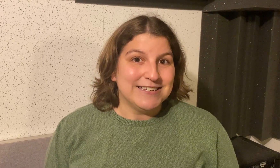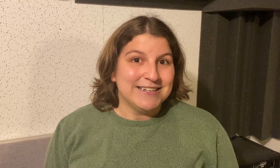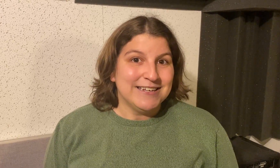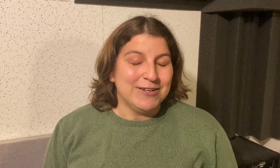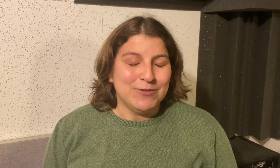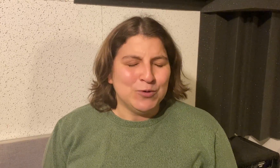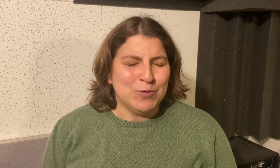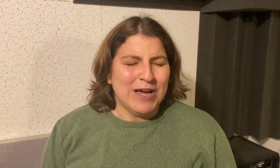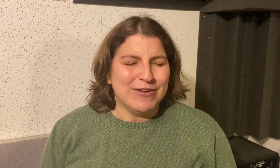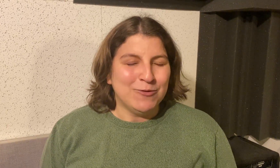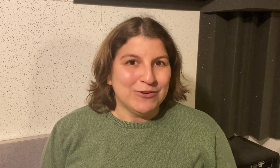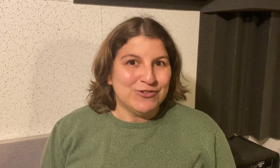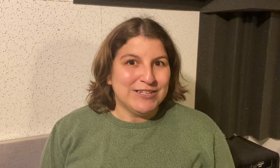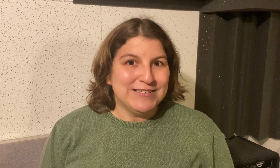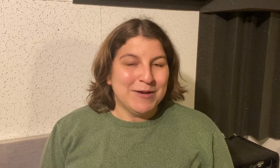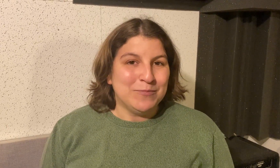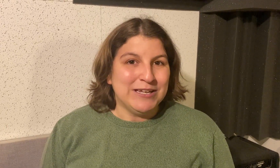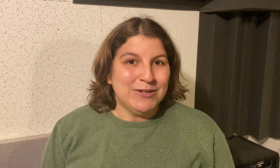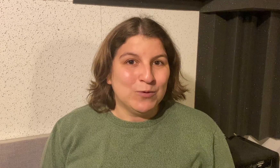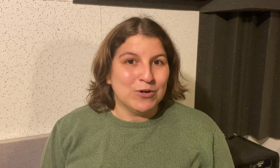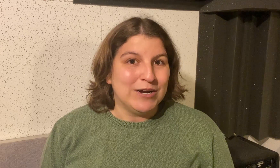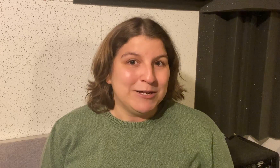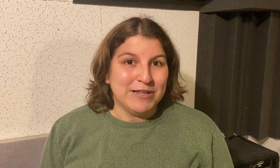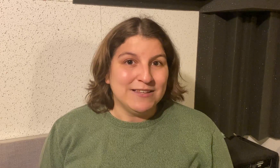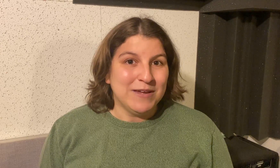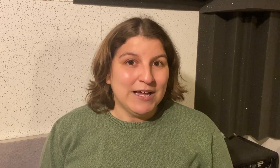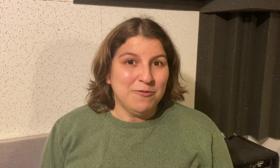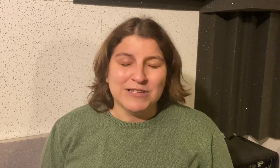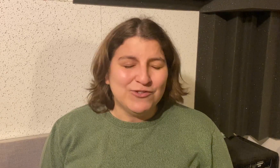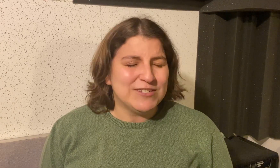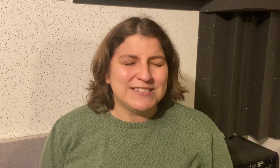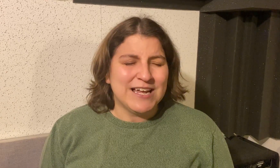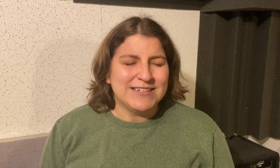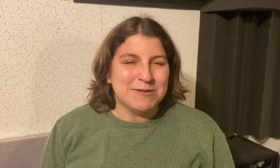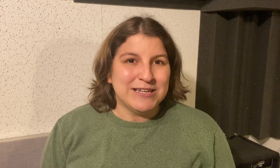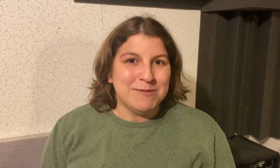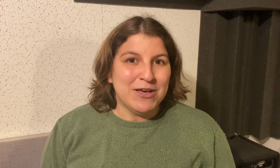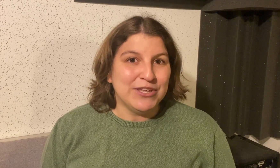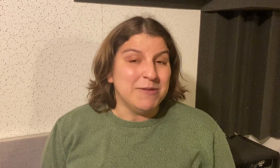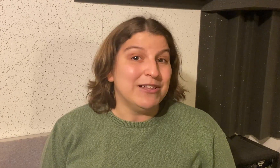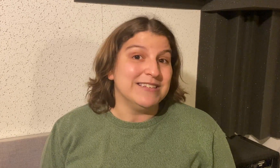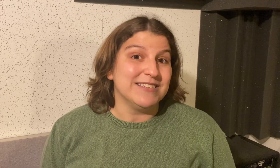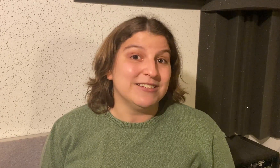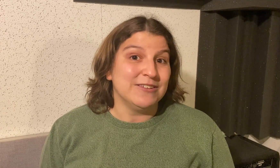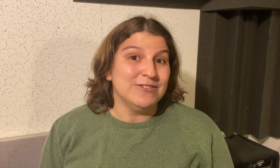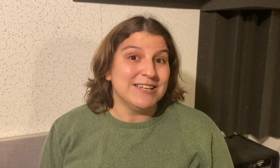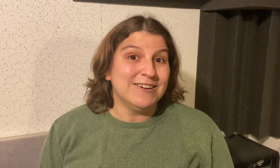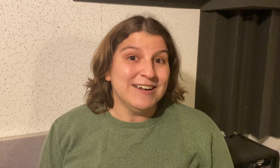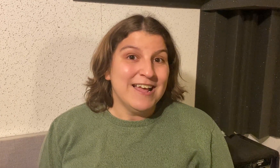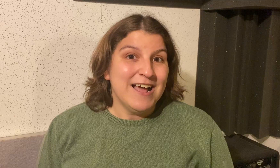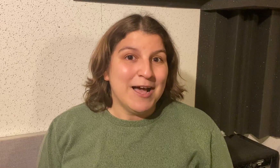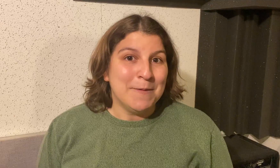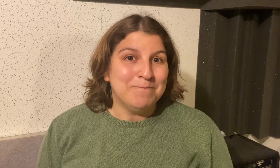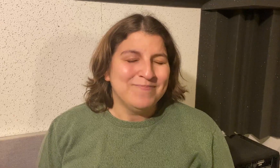And if you have any questions about me or any plans we have, please just send me an email. The email is listed on the